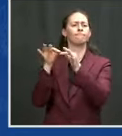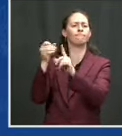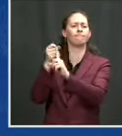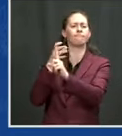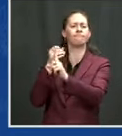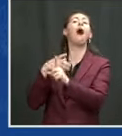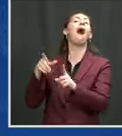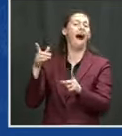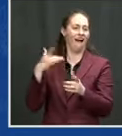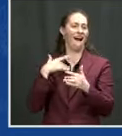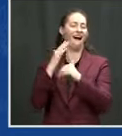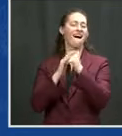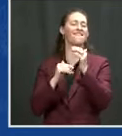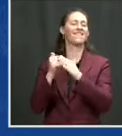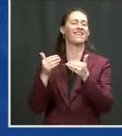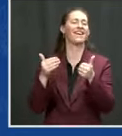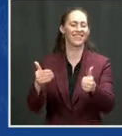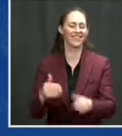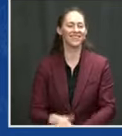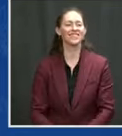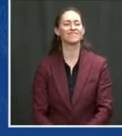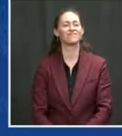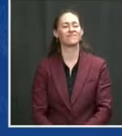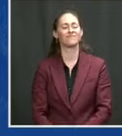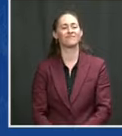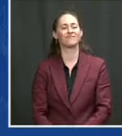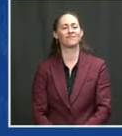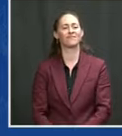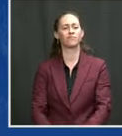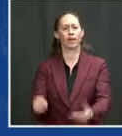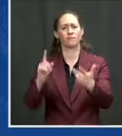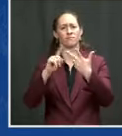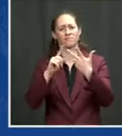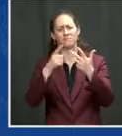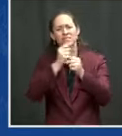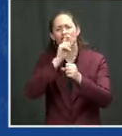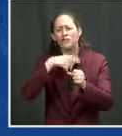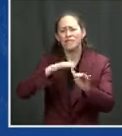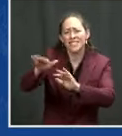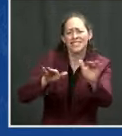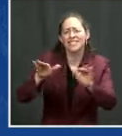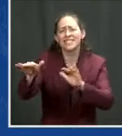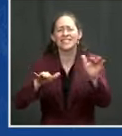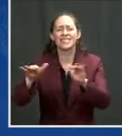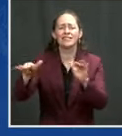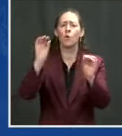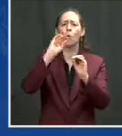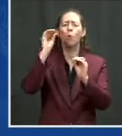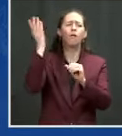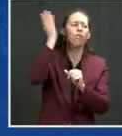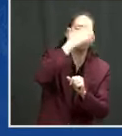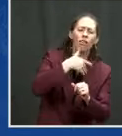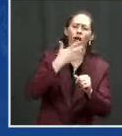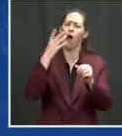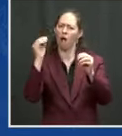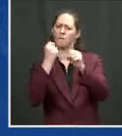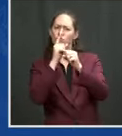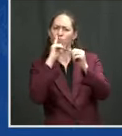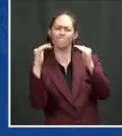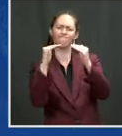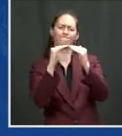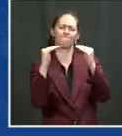And three, by ensuring that we reach everyone with an equitable response that, as, as, as they, as we